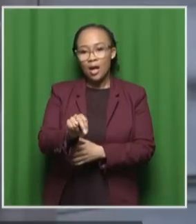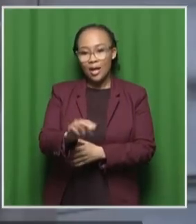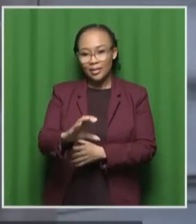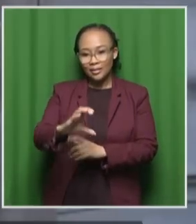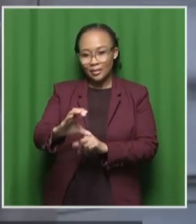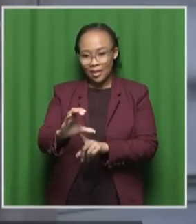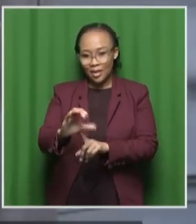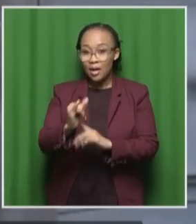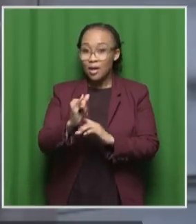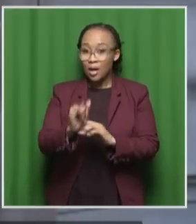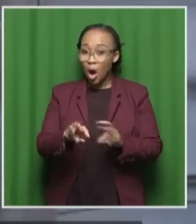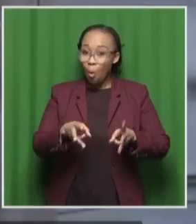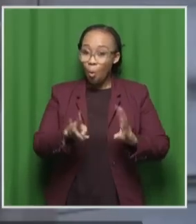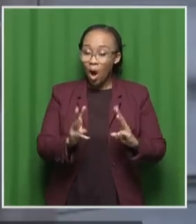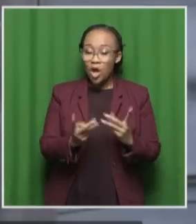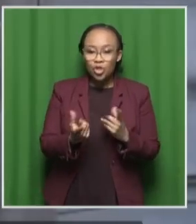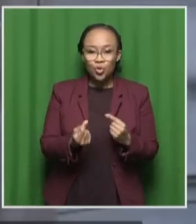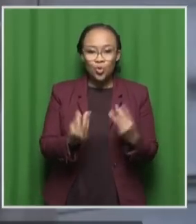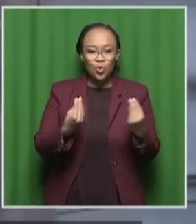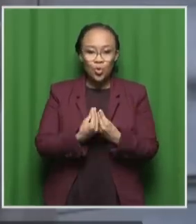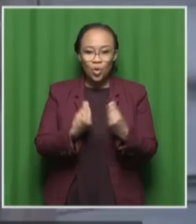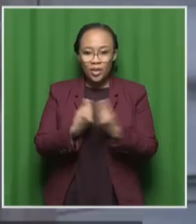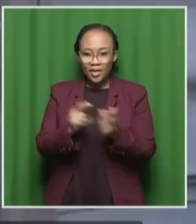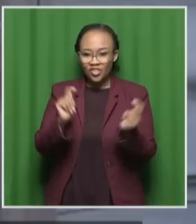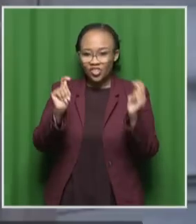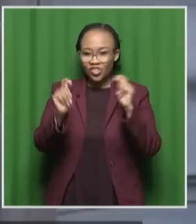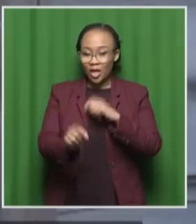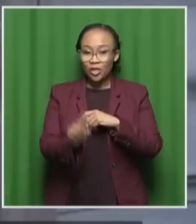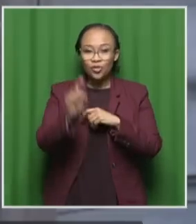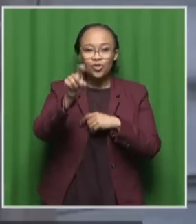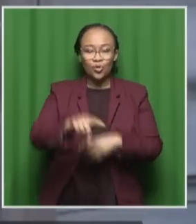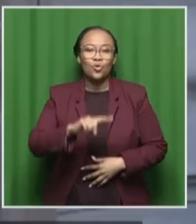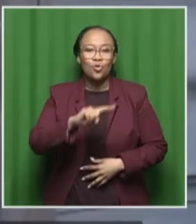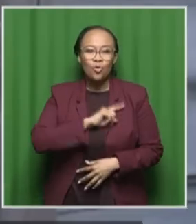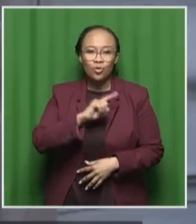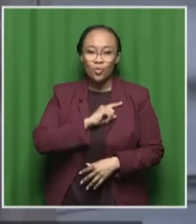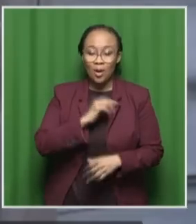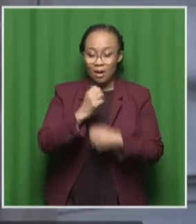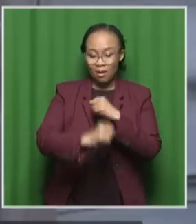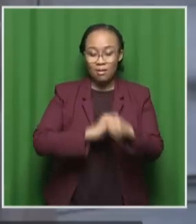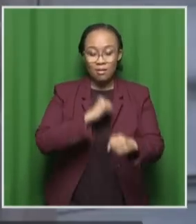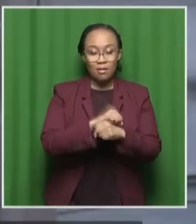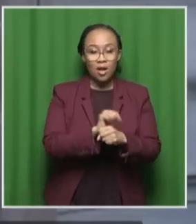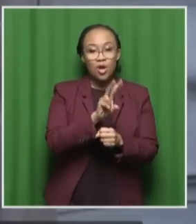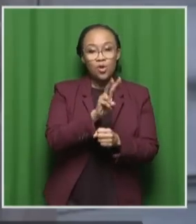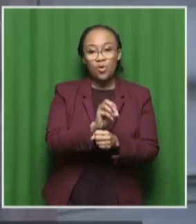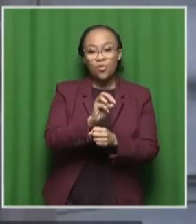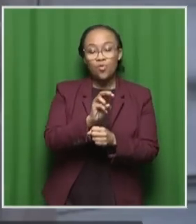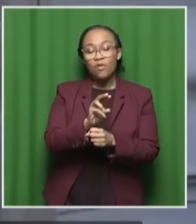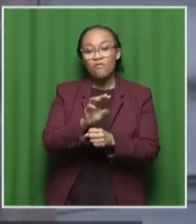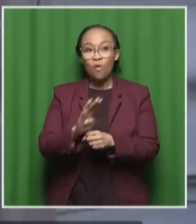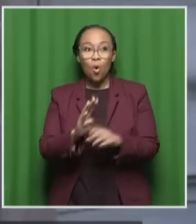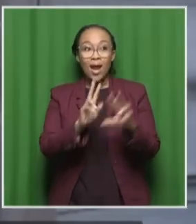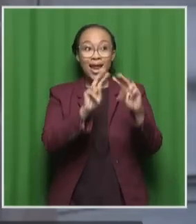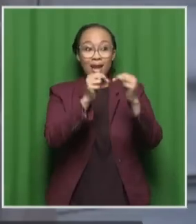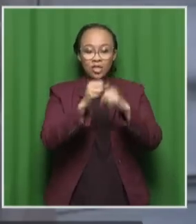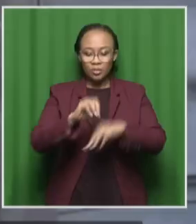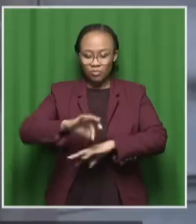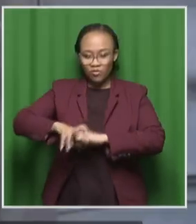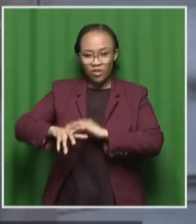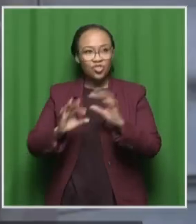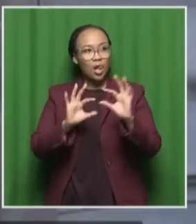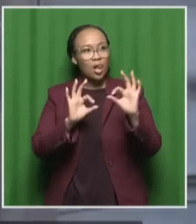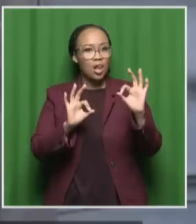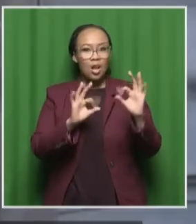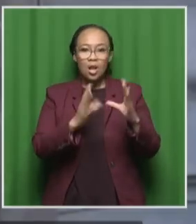the manner in which it does things because it did not receive an outright majority in the 2024 national and provincial elections. Now, all